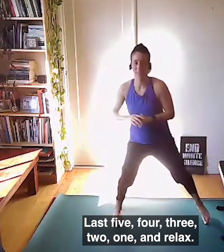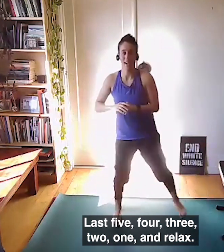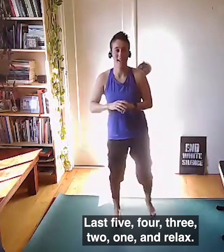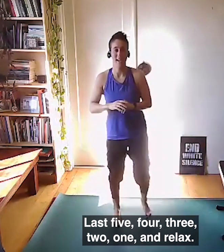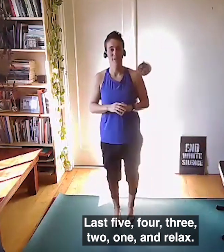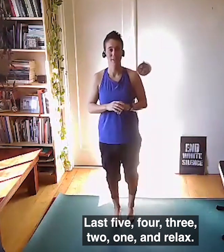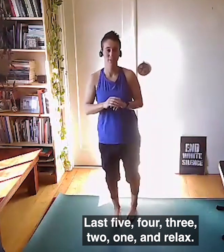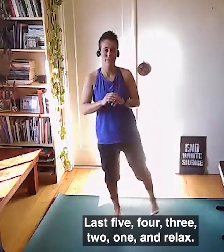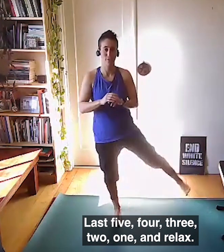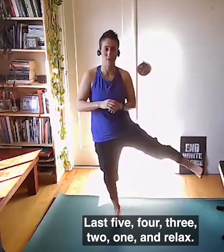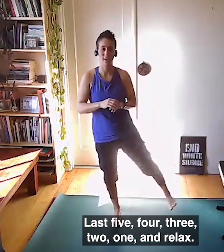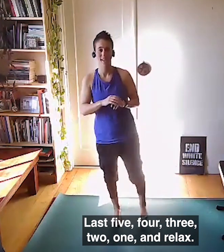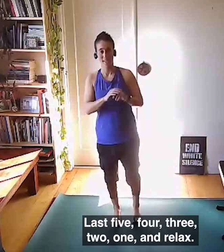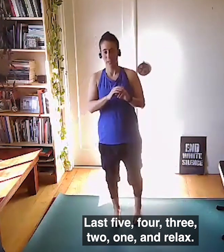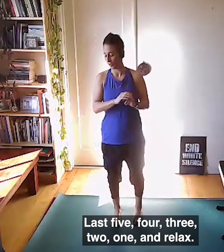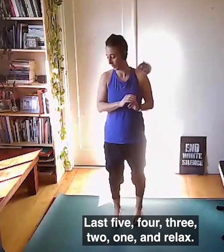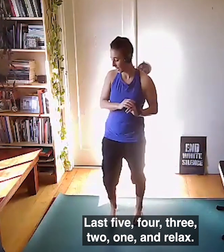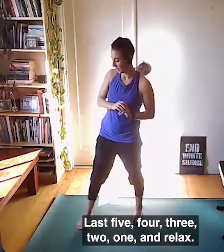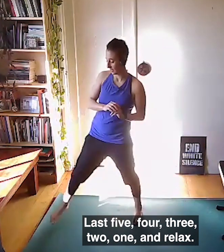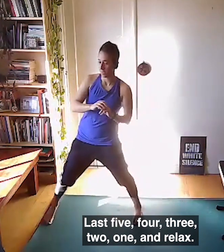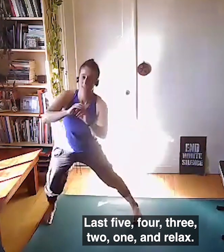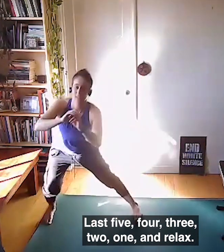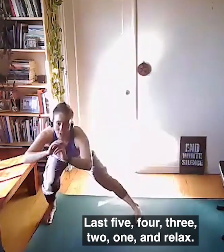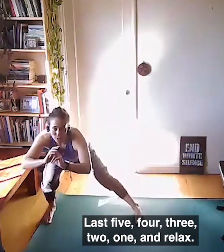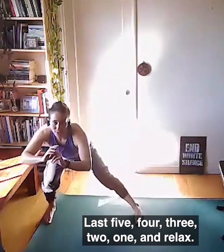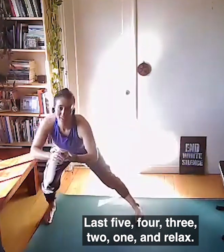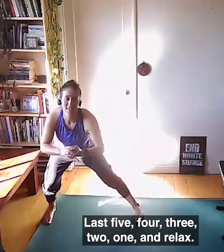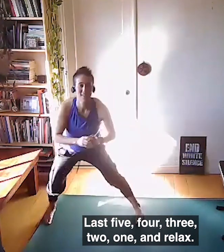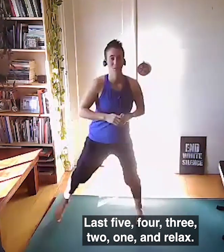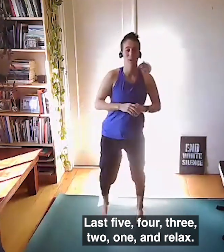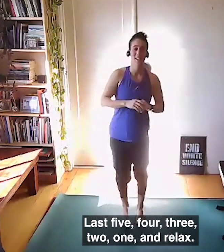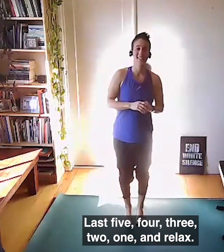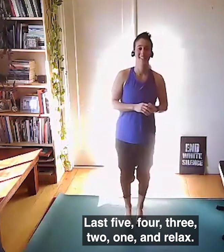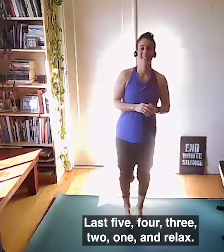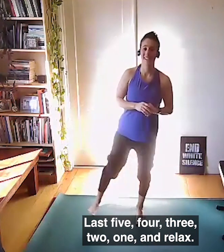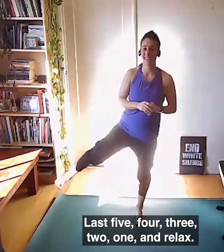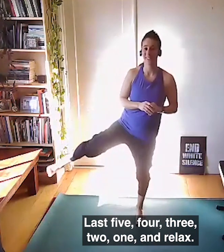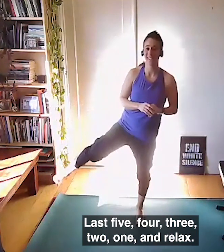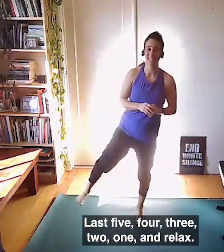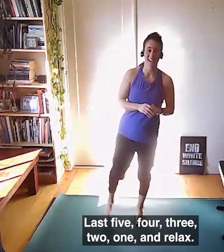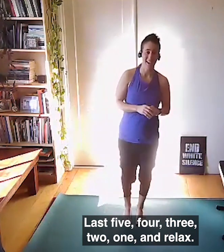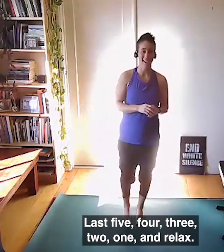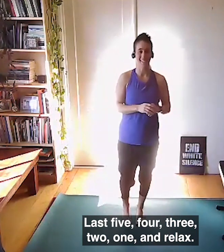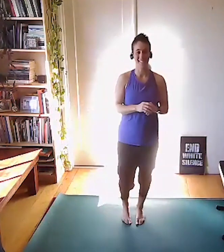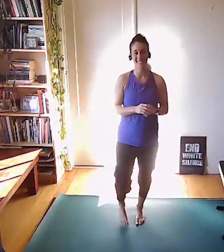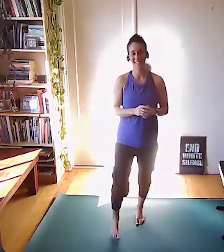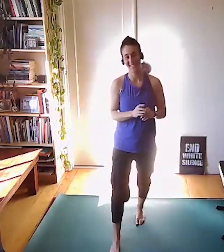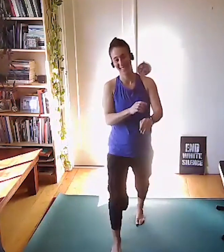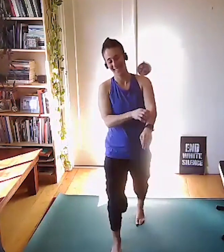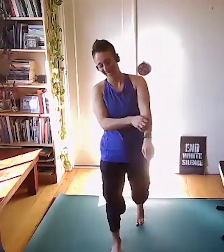Last 5, 4, 3, 2, 1, and relax.